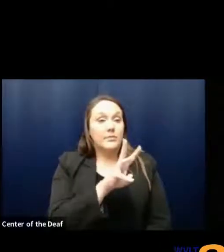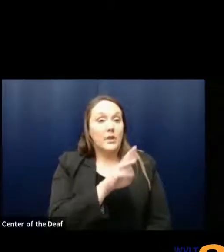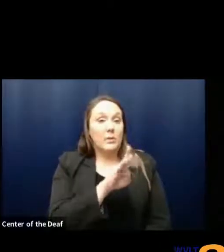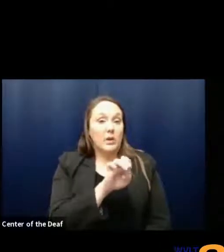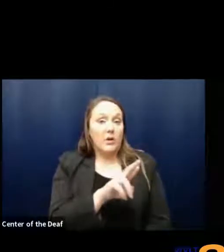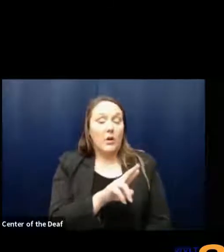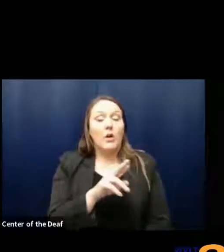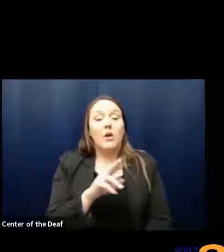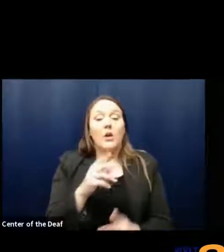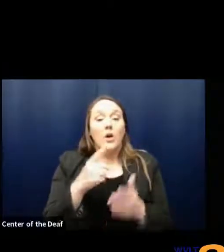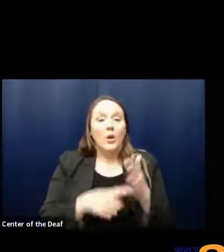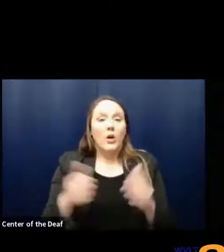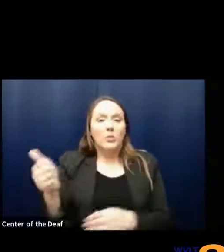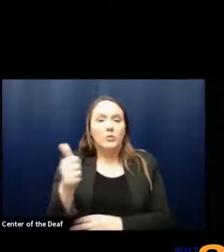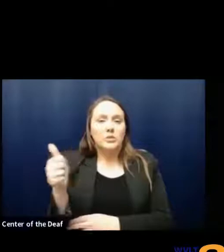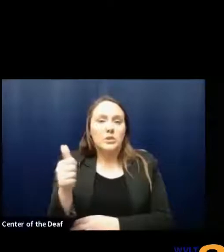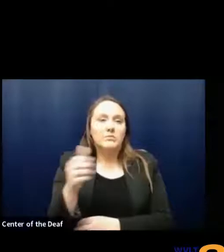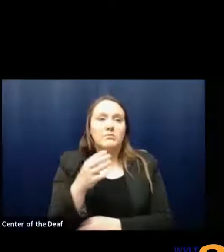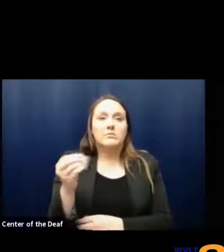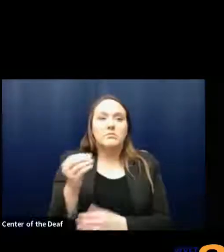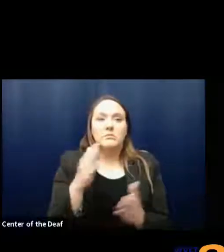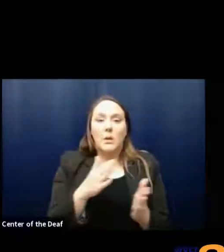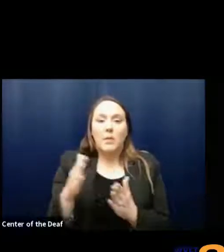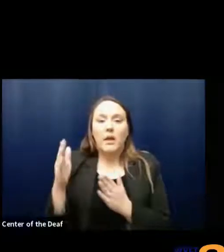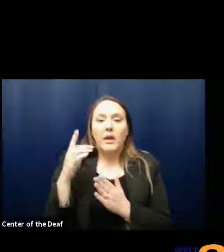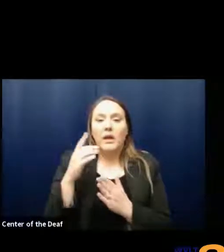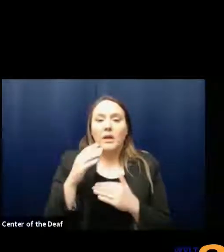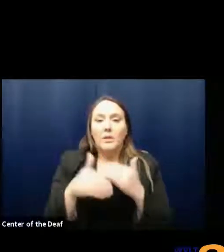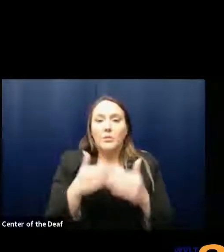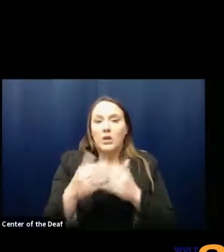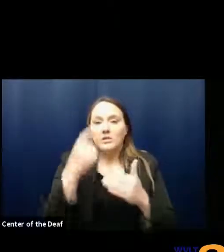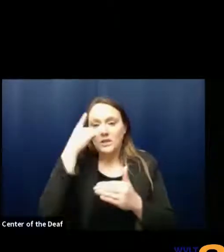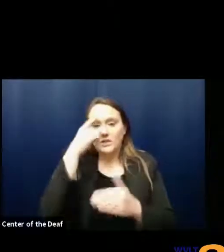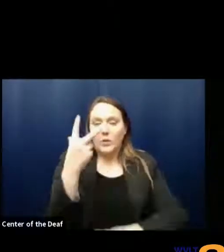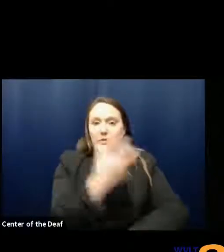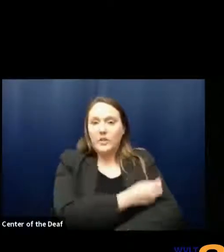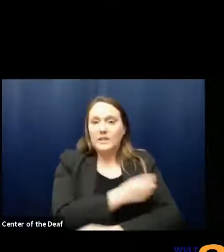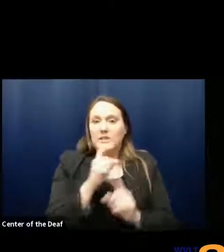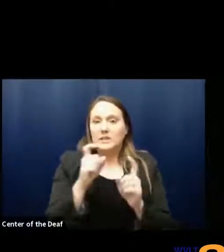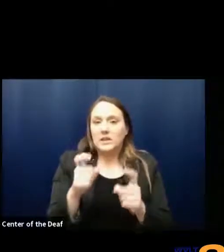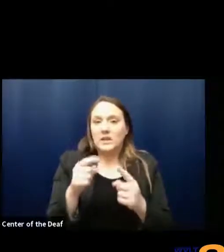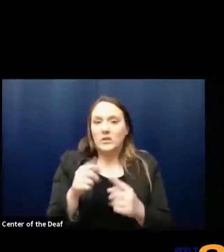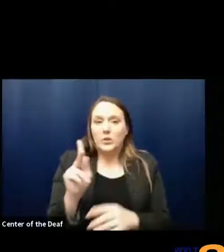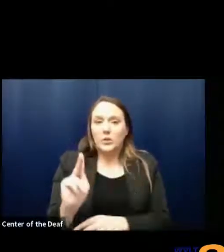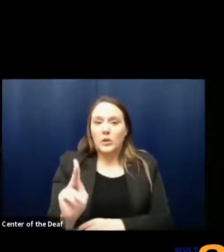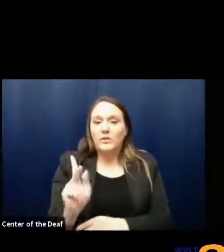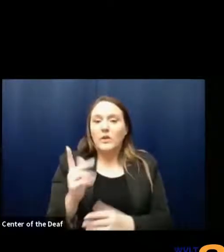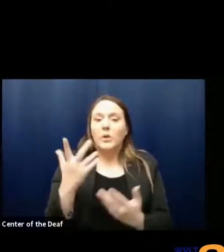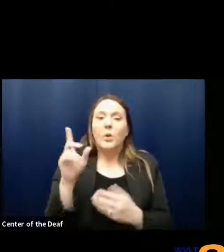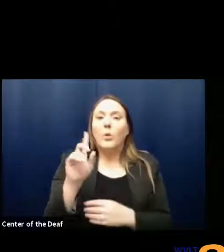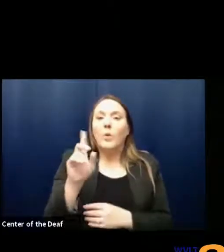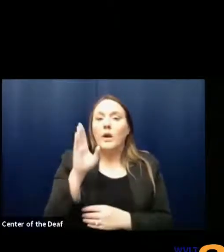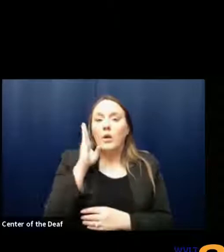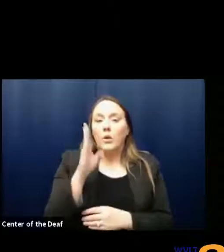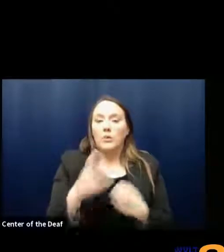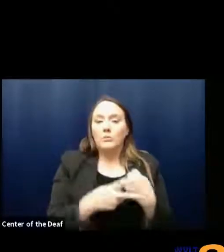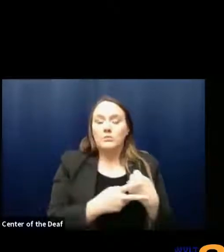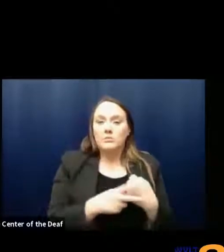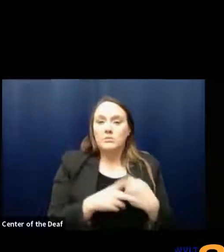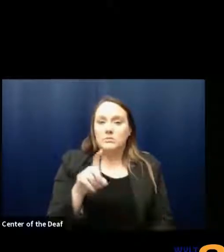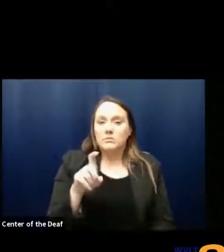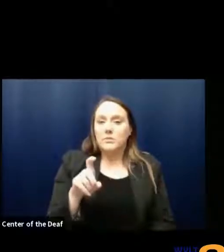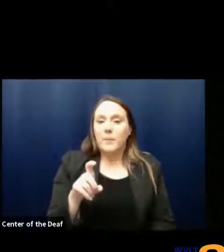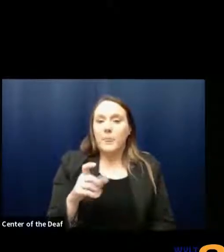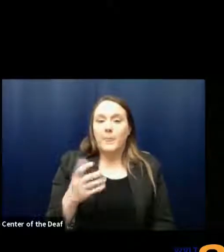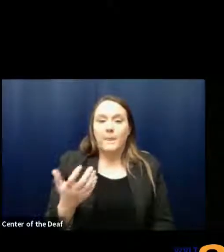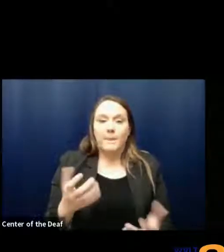will transportation and logistics process of getting the vaccine to Knoxville look like, and where will the vaccine be stored? There are